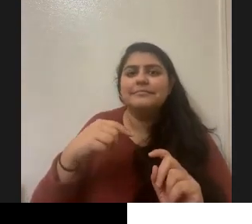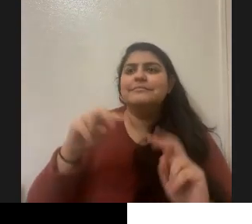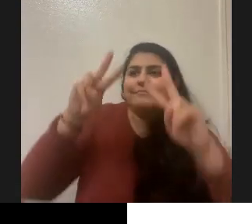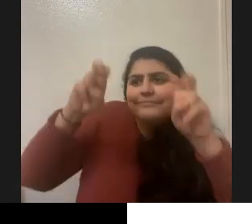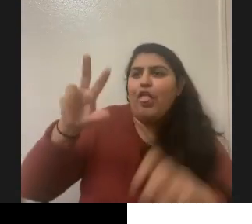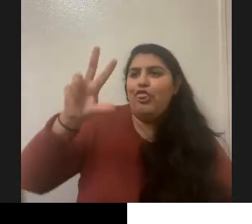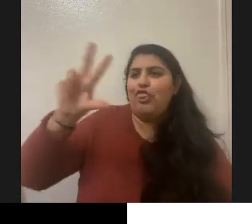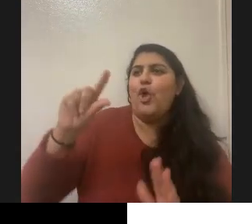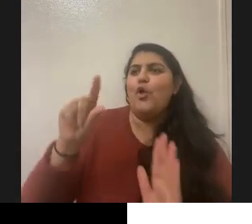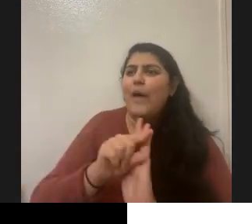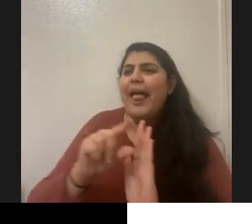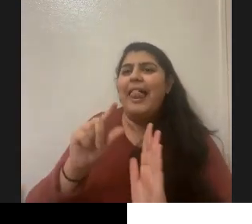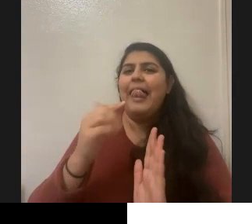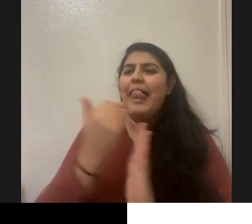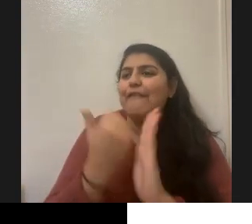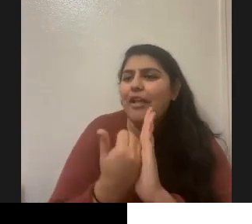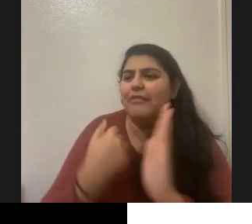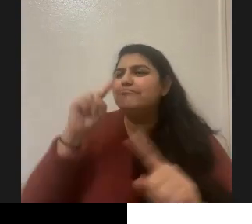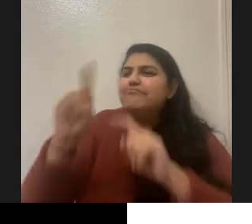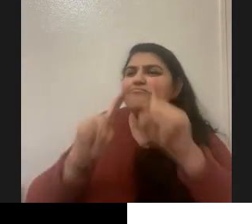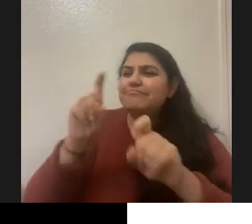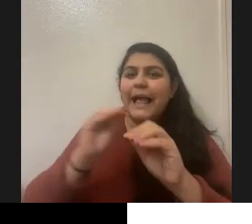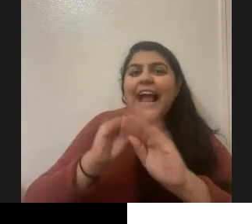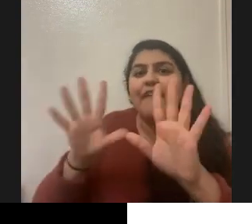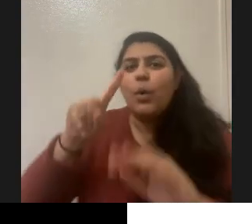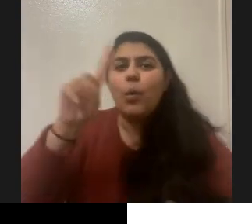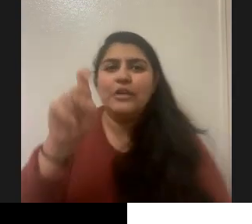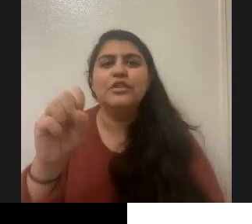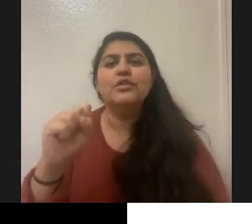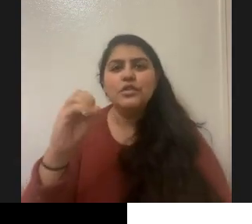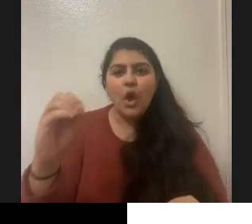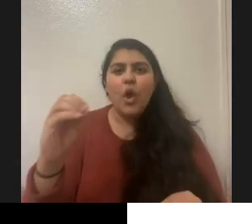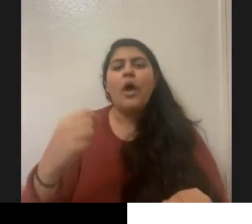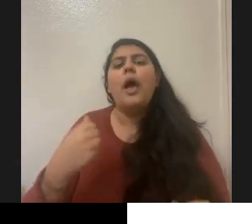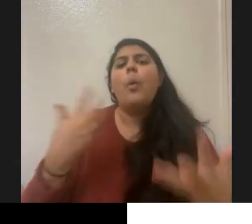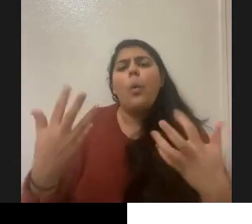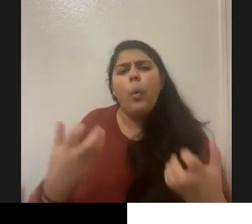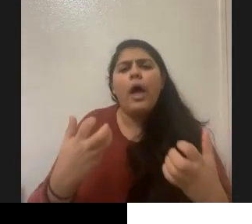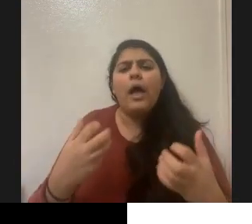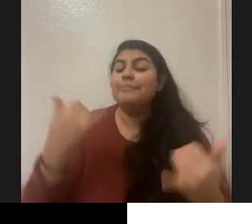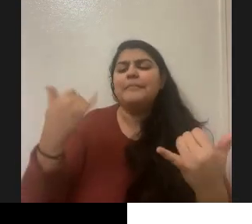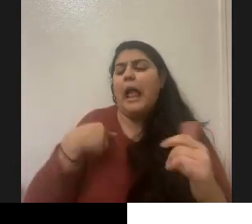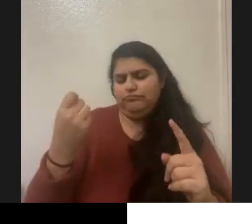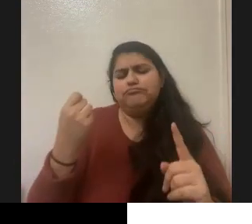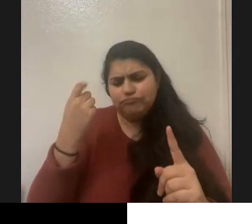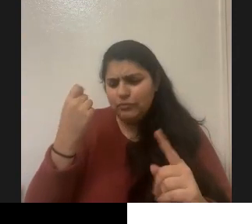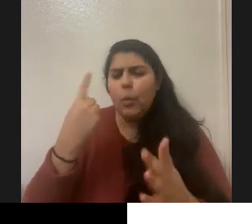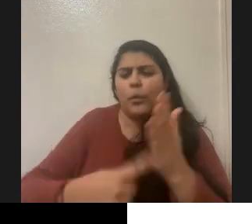of understanding plasma. So I'm going to be asking a couple clarifying questions. So at least I understand what's going on, to the hopes that the audience does too.